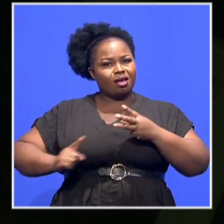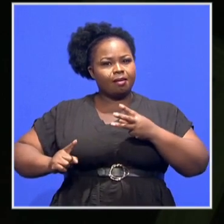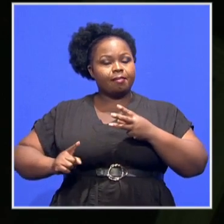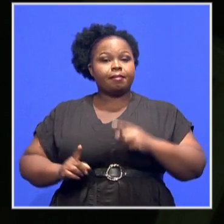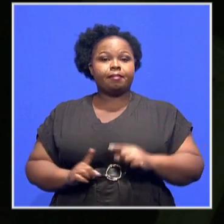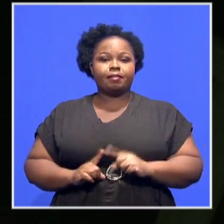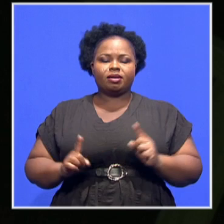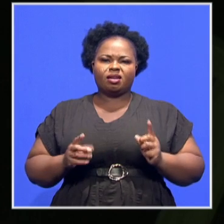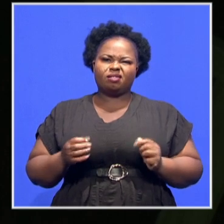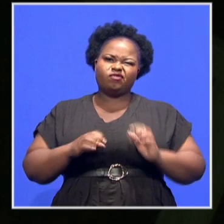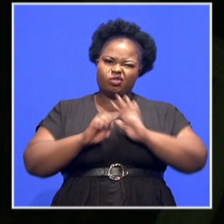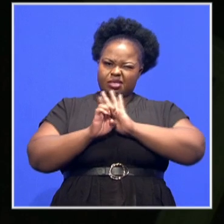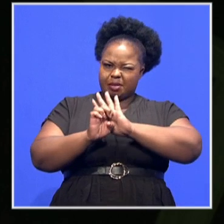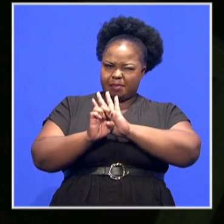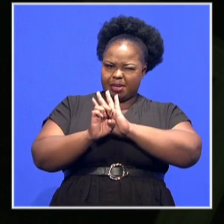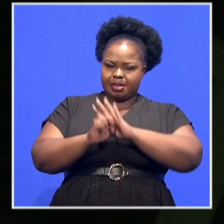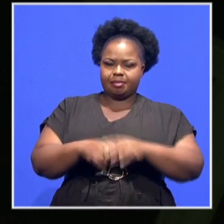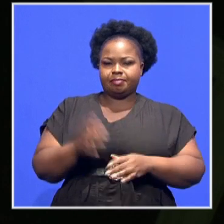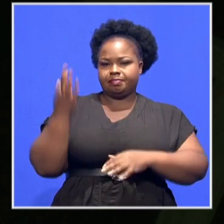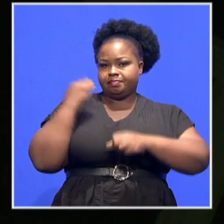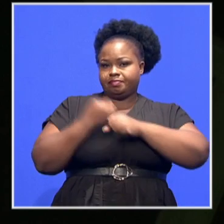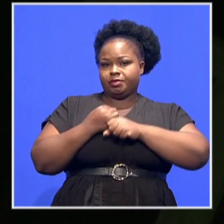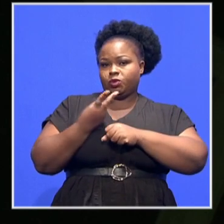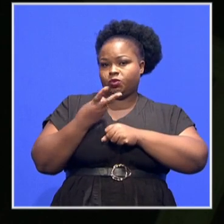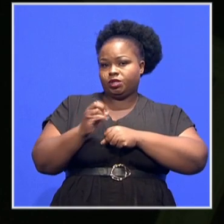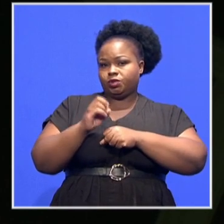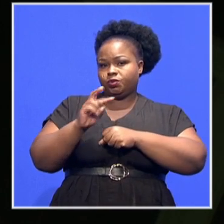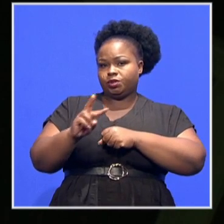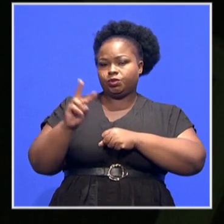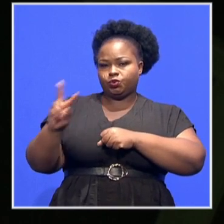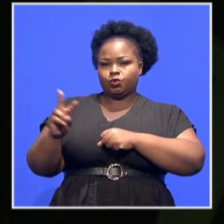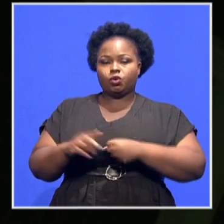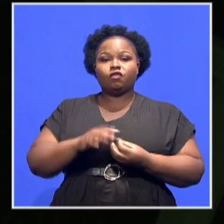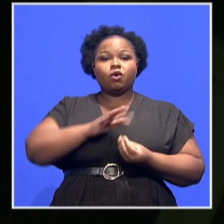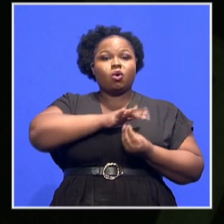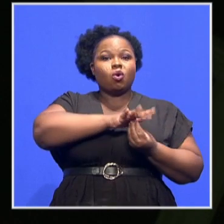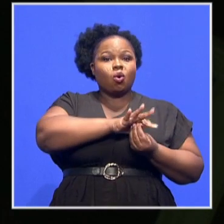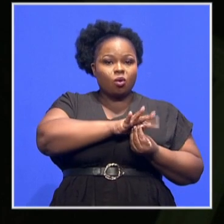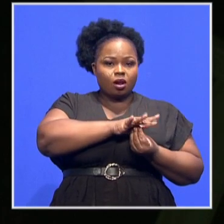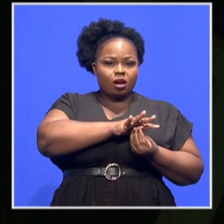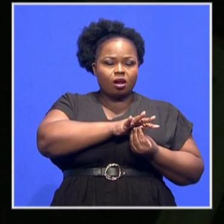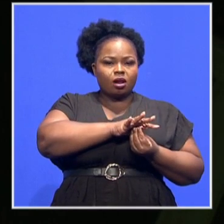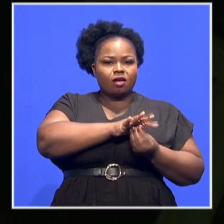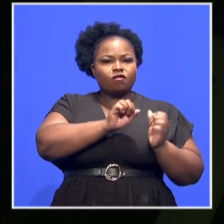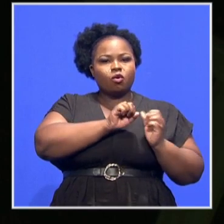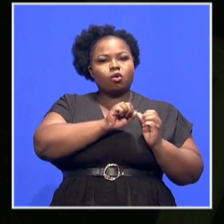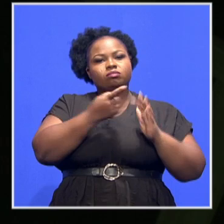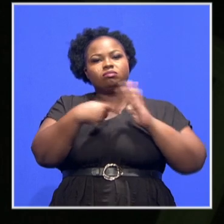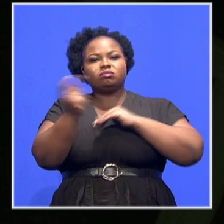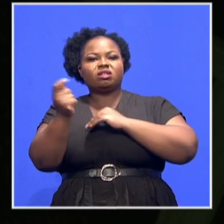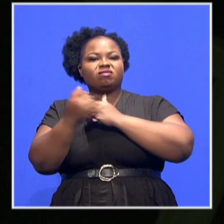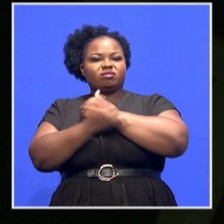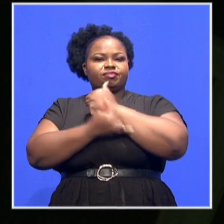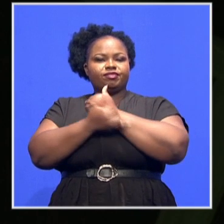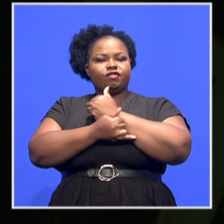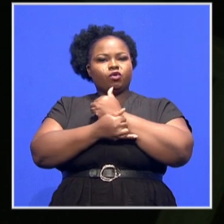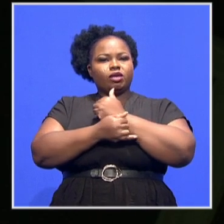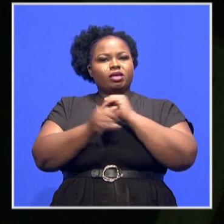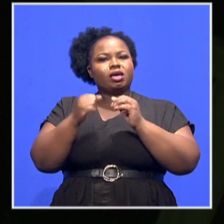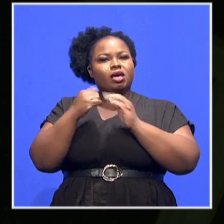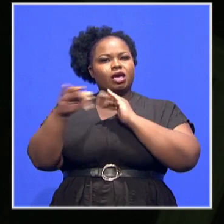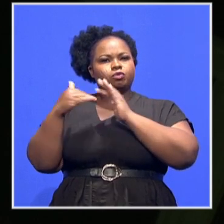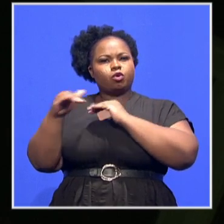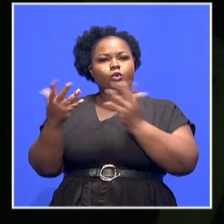By way of example, in 2022, coal exports through our coal terminal in Richards